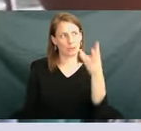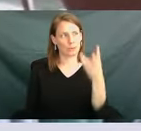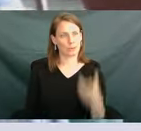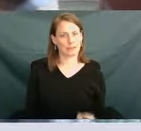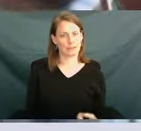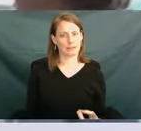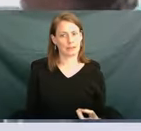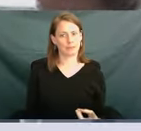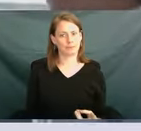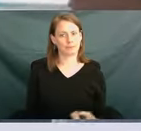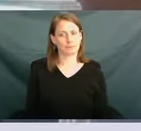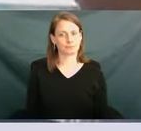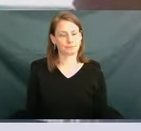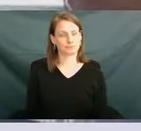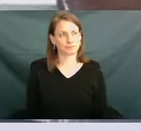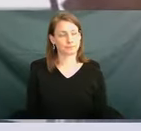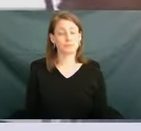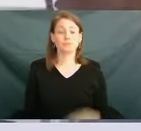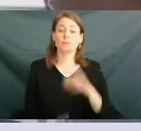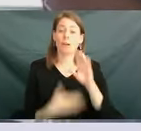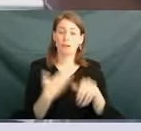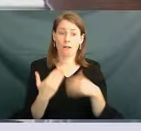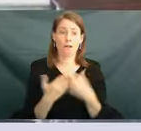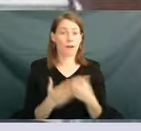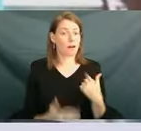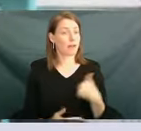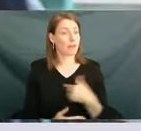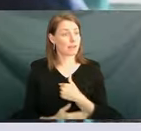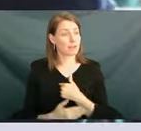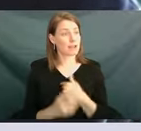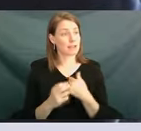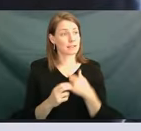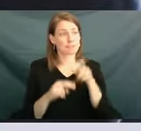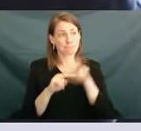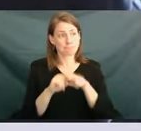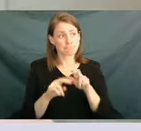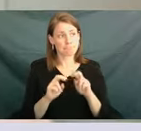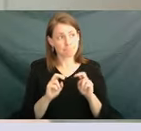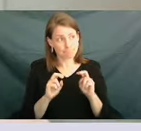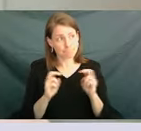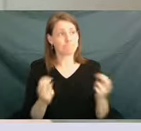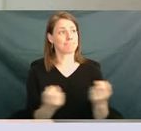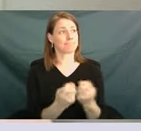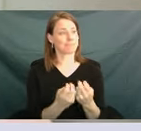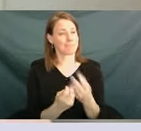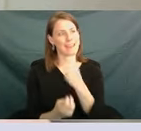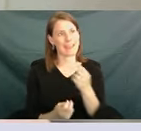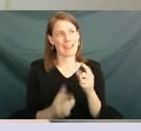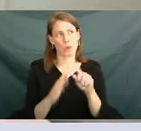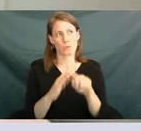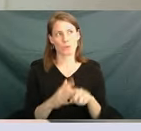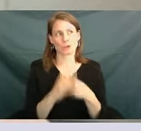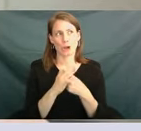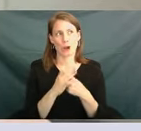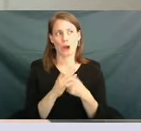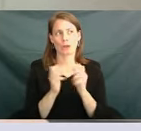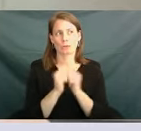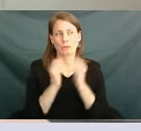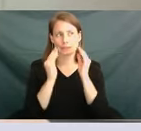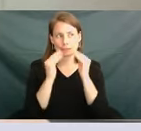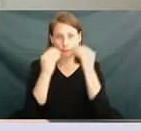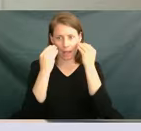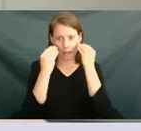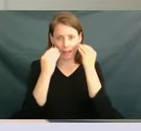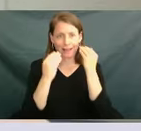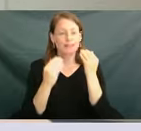all of us get in a circle and then we start it off by smiling. So it makes Ben jolly. Hello, how are you? I'm fine,